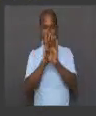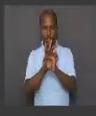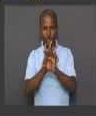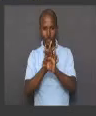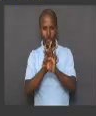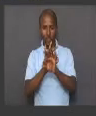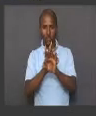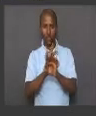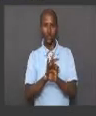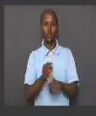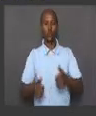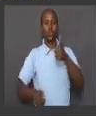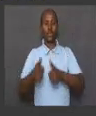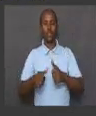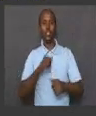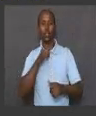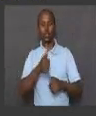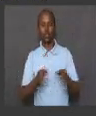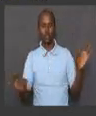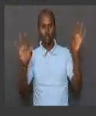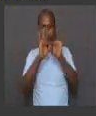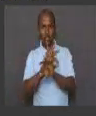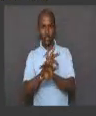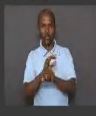functions? Which are not?